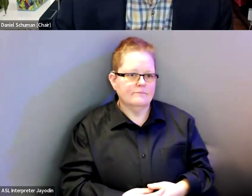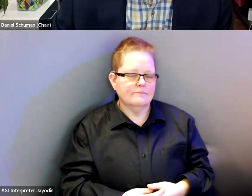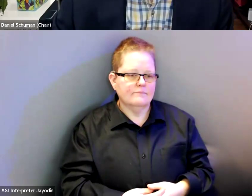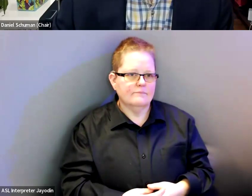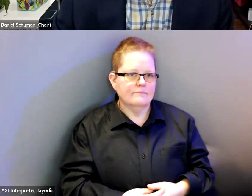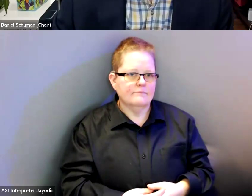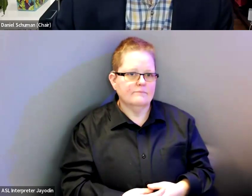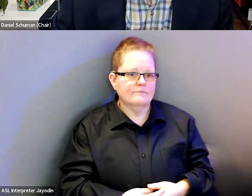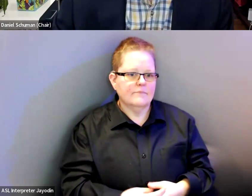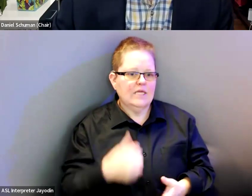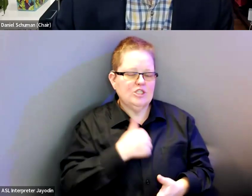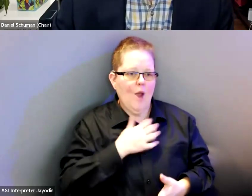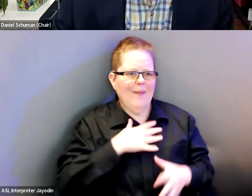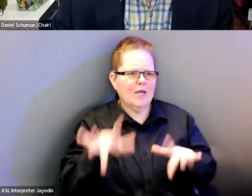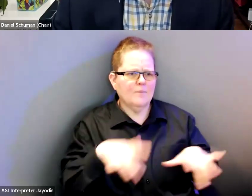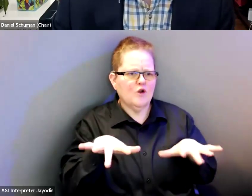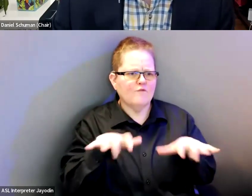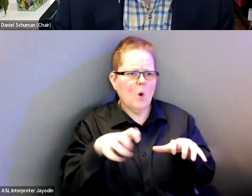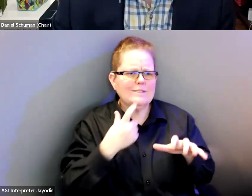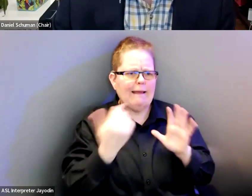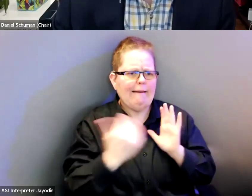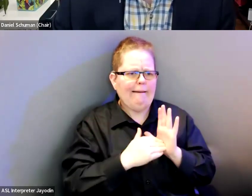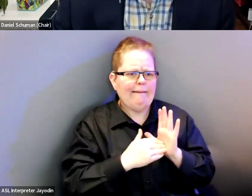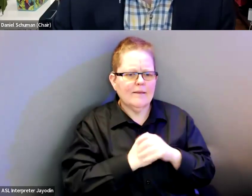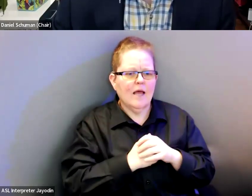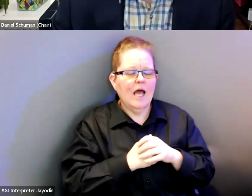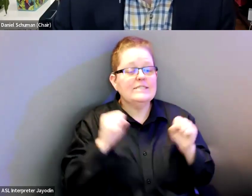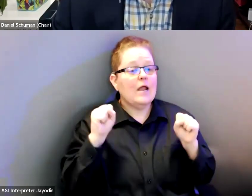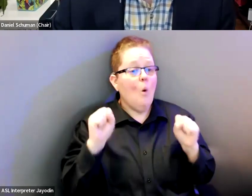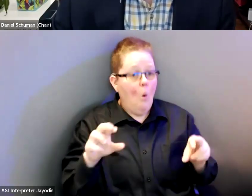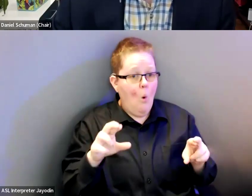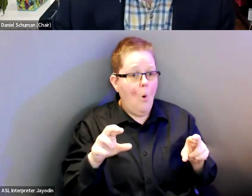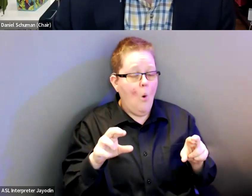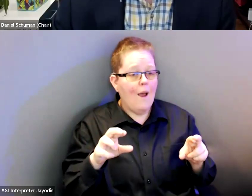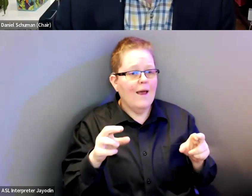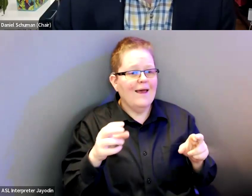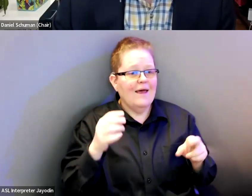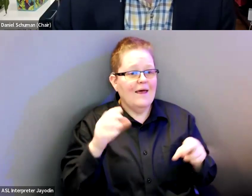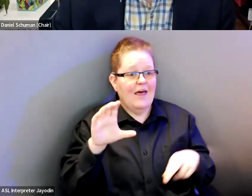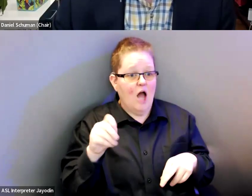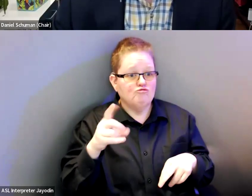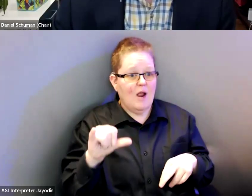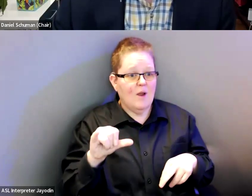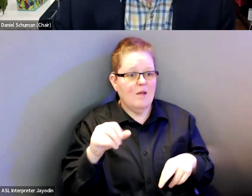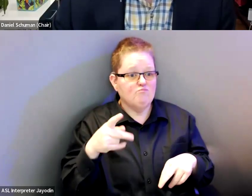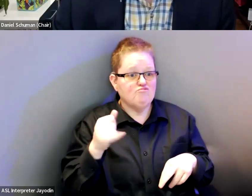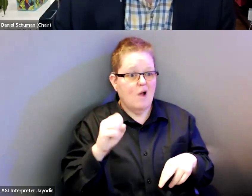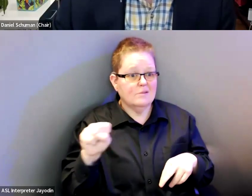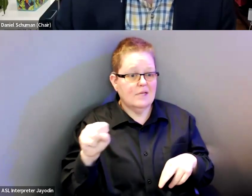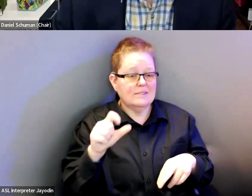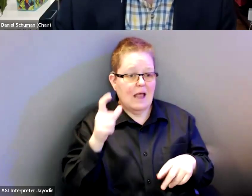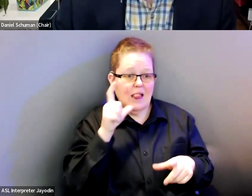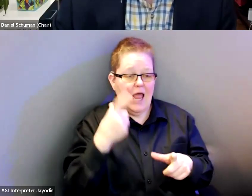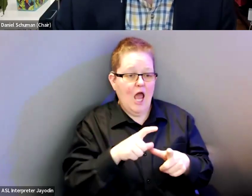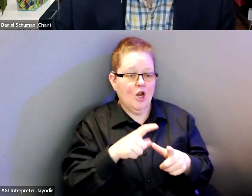Sorry, my computer froze for a second. Would you say that one more time? Sure. Yeah, I said, or or the contrary to process letter looming over our head could get people to tune